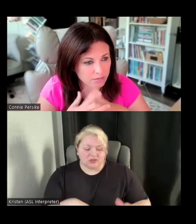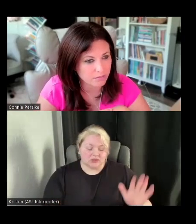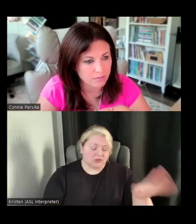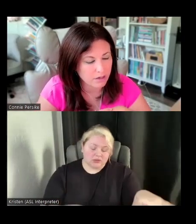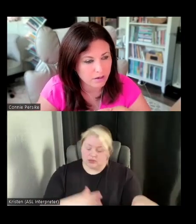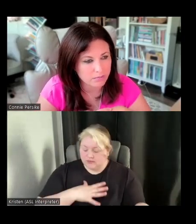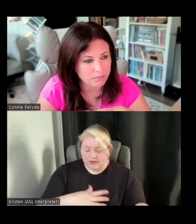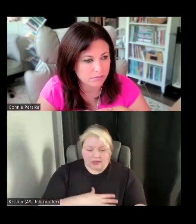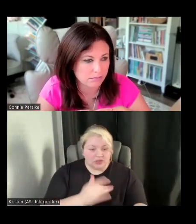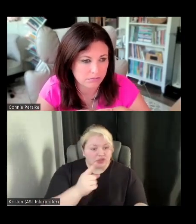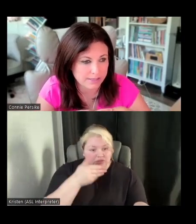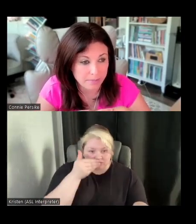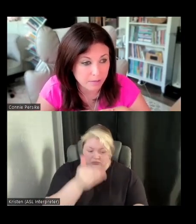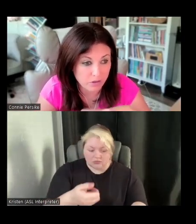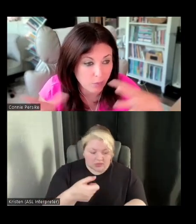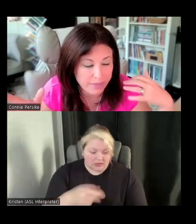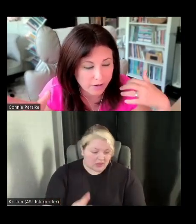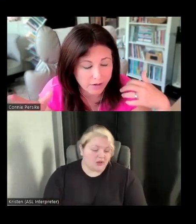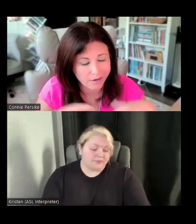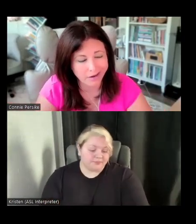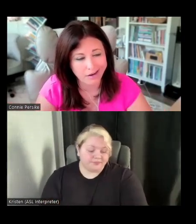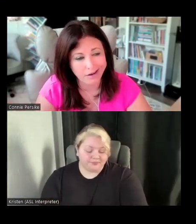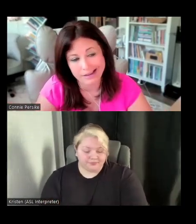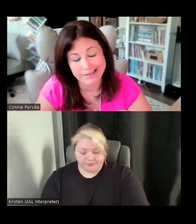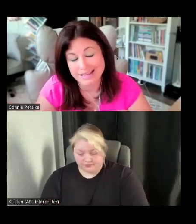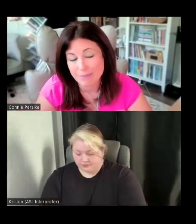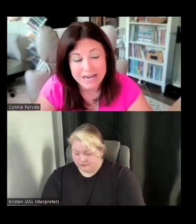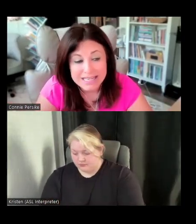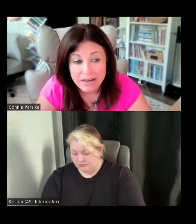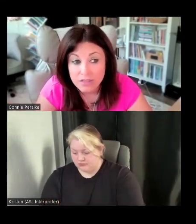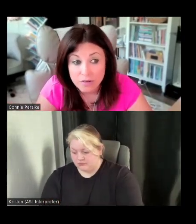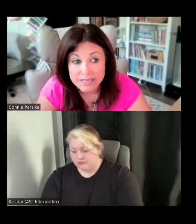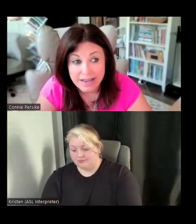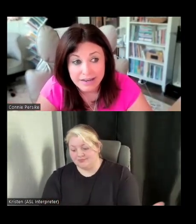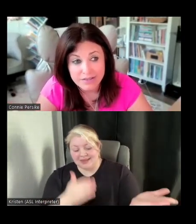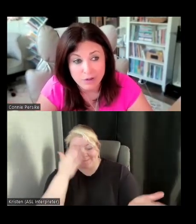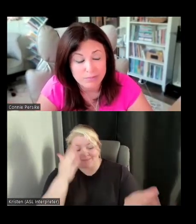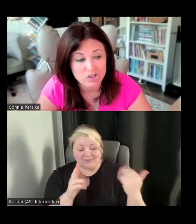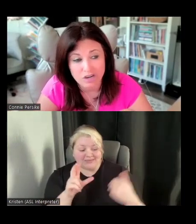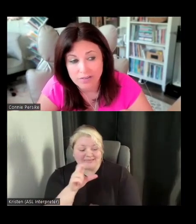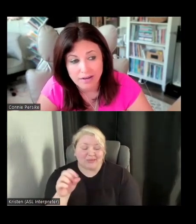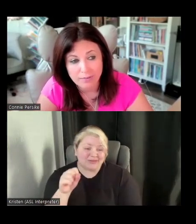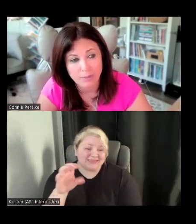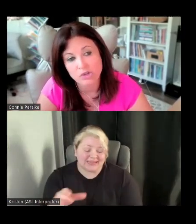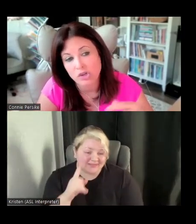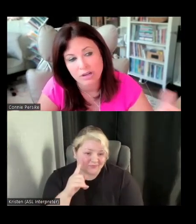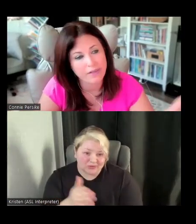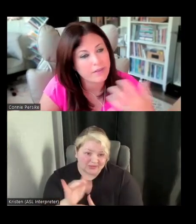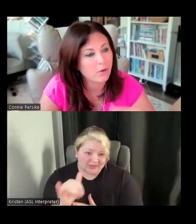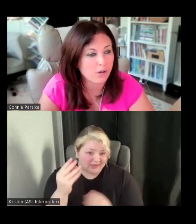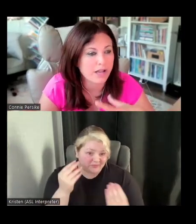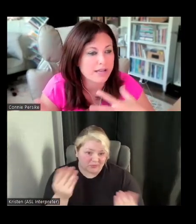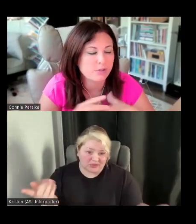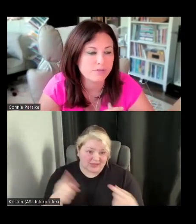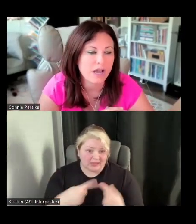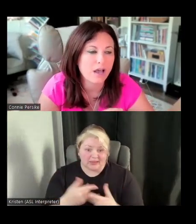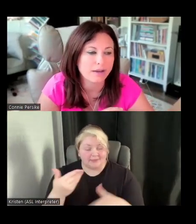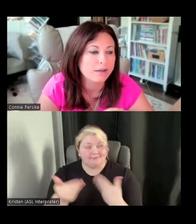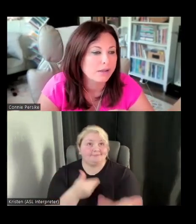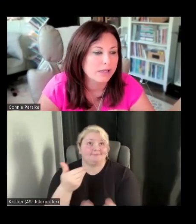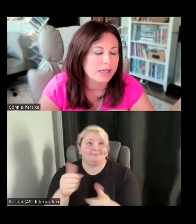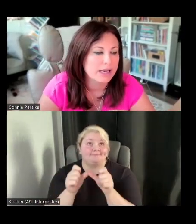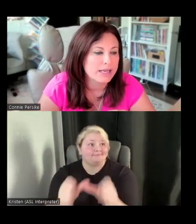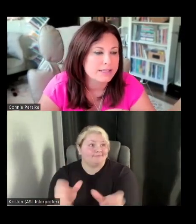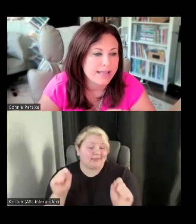out something about the weather. It might take 30 seconds for him to share that information, and then the whole class moved